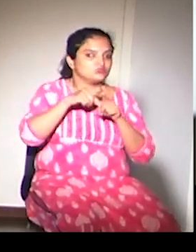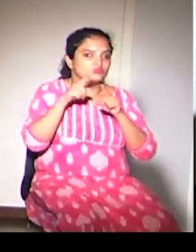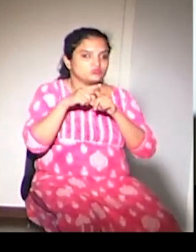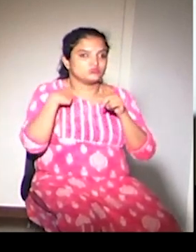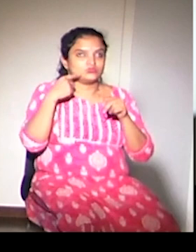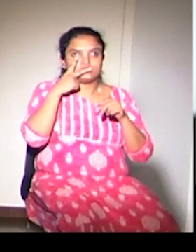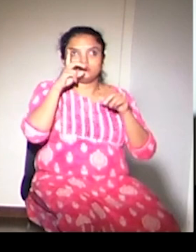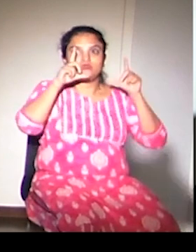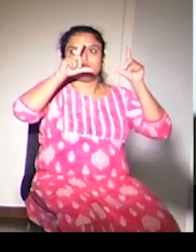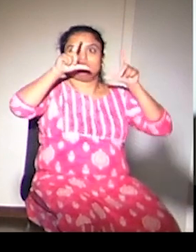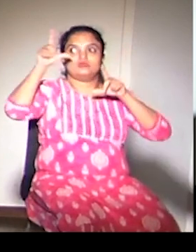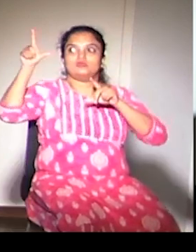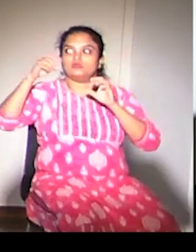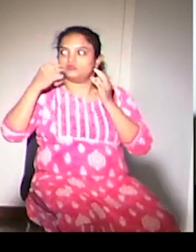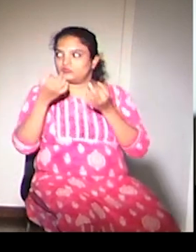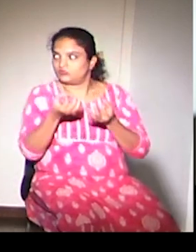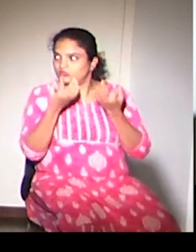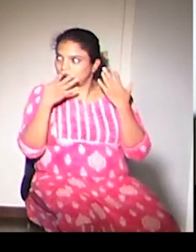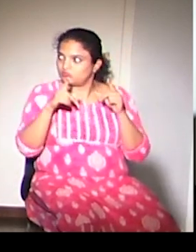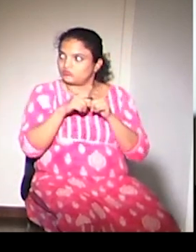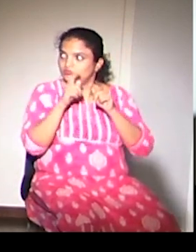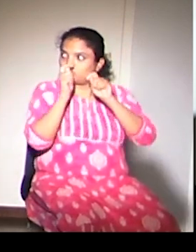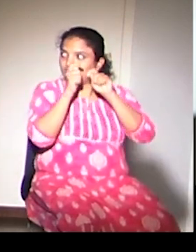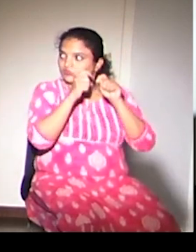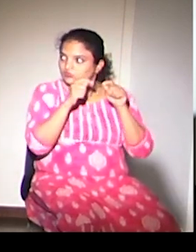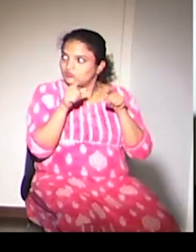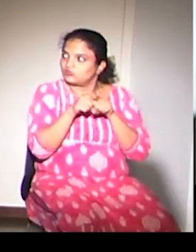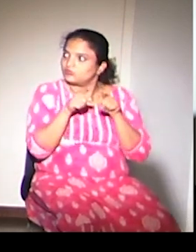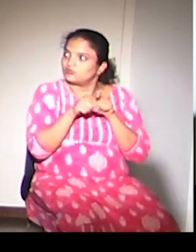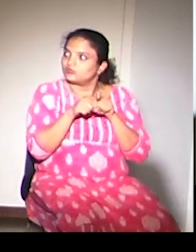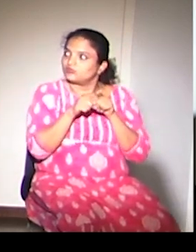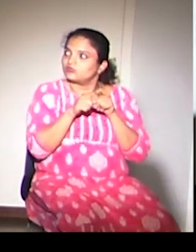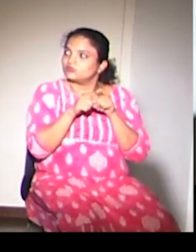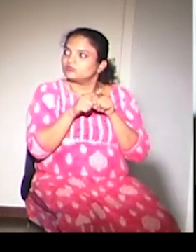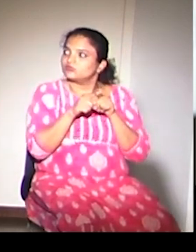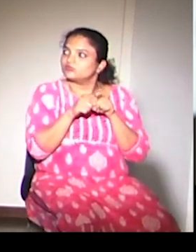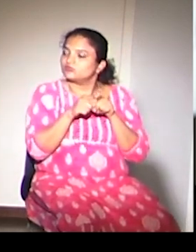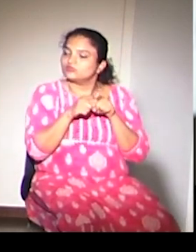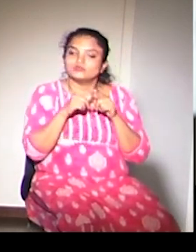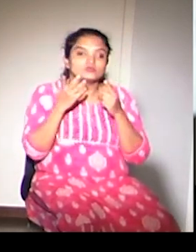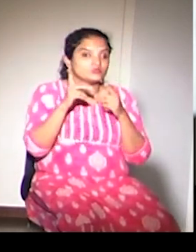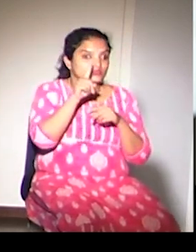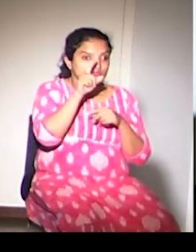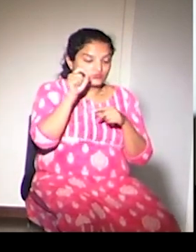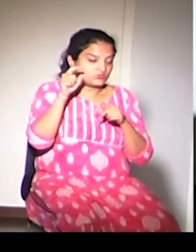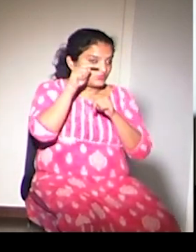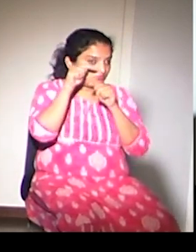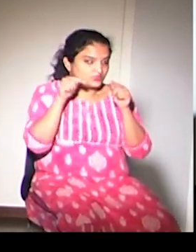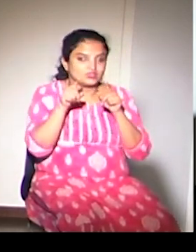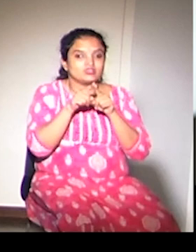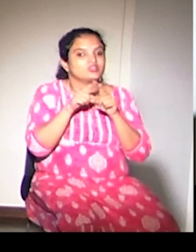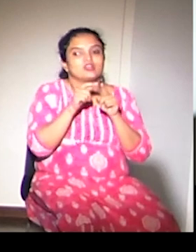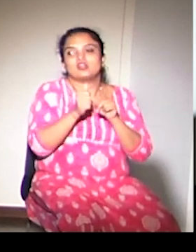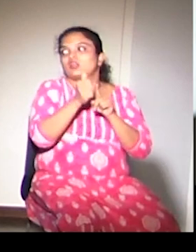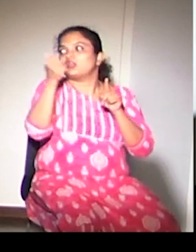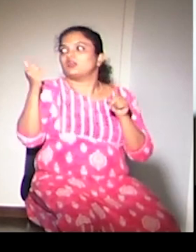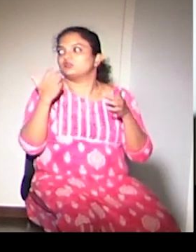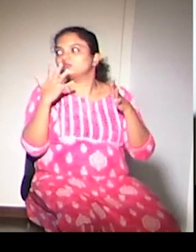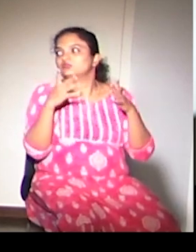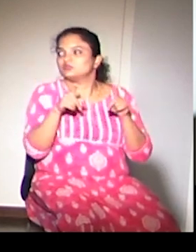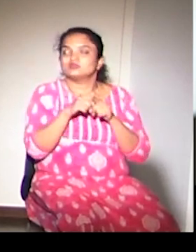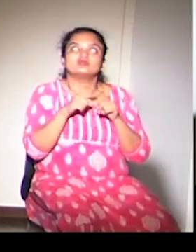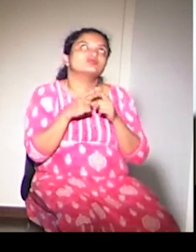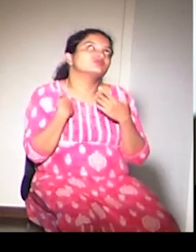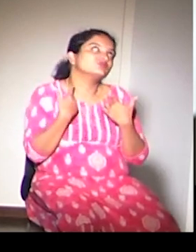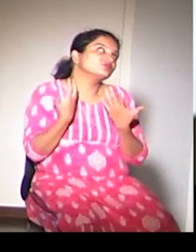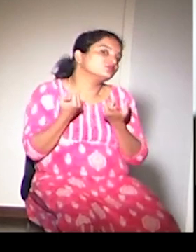stone, marble, and carving and inlay. It's not 100% the case, but that's the